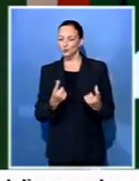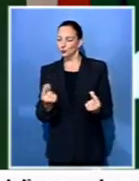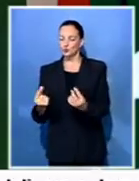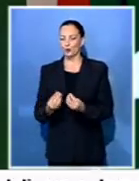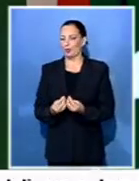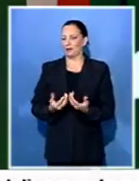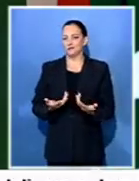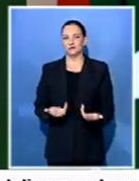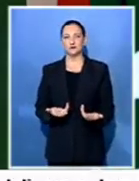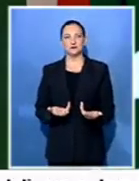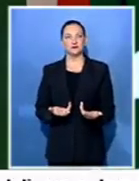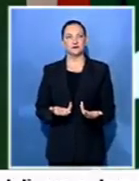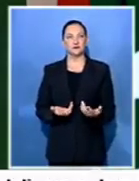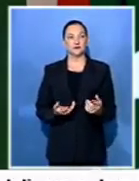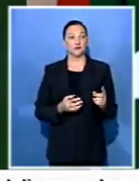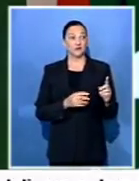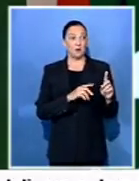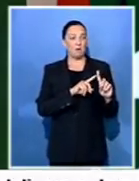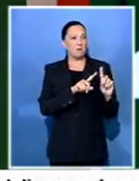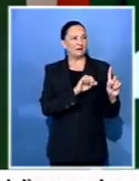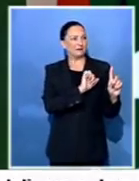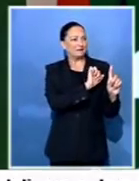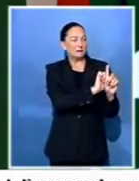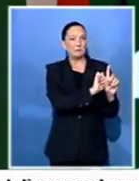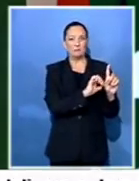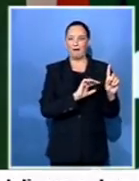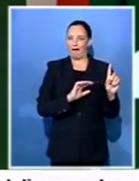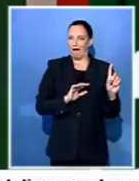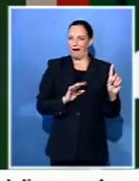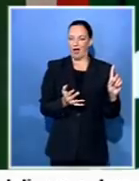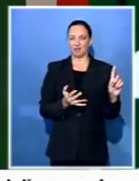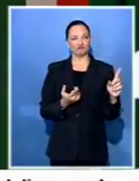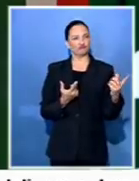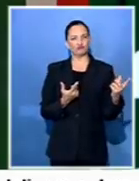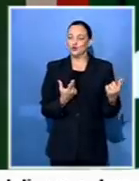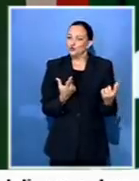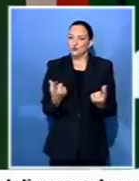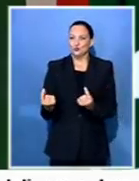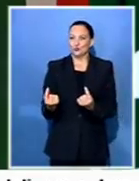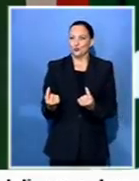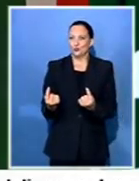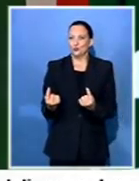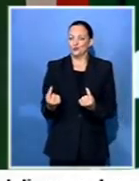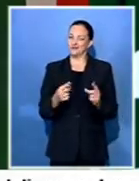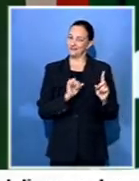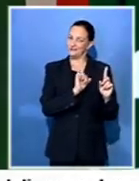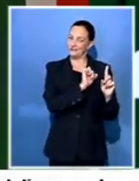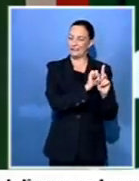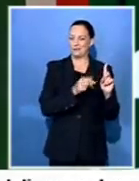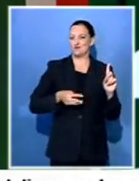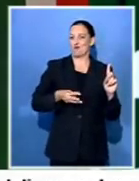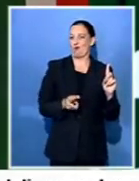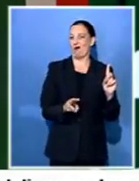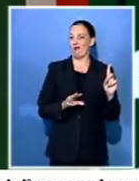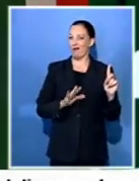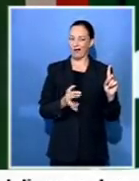things, which was just simply doing it only the way Zola Skweyiya